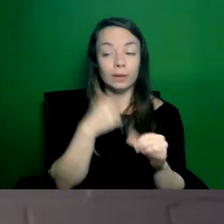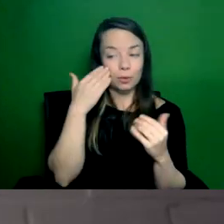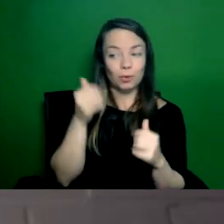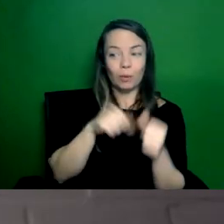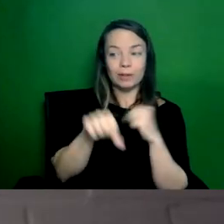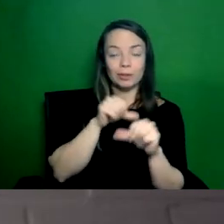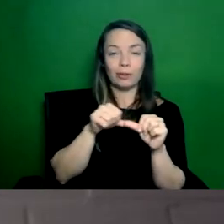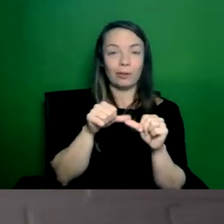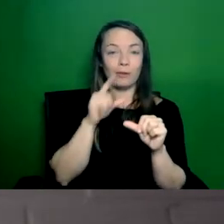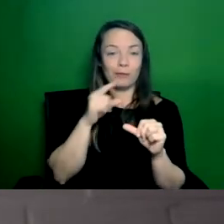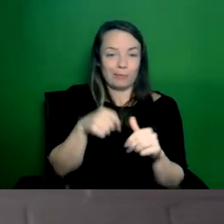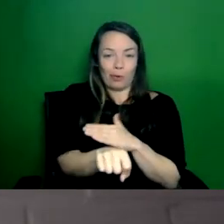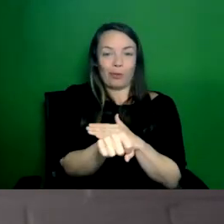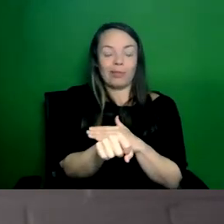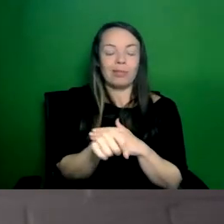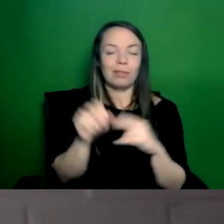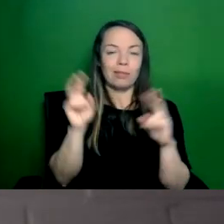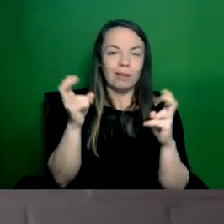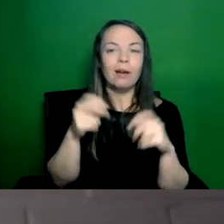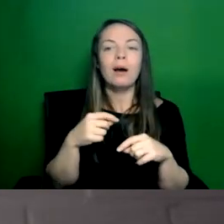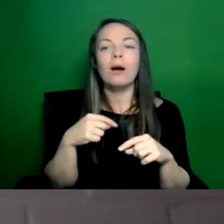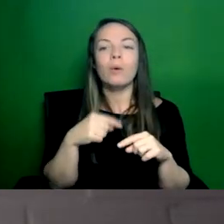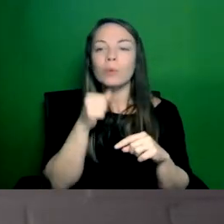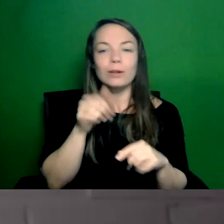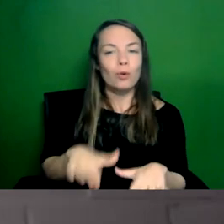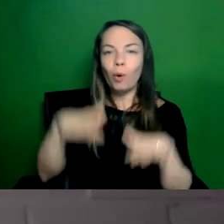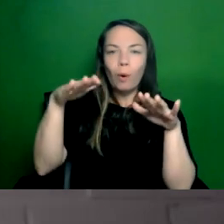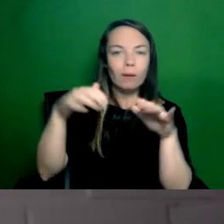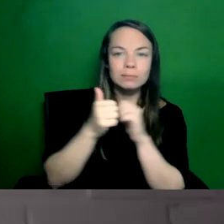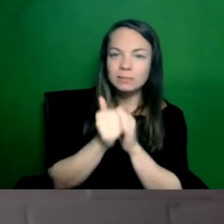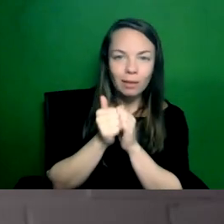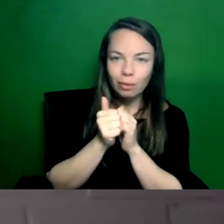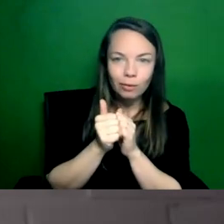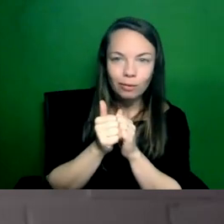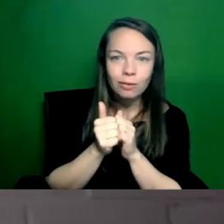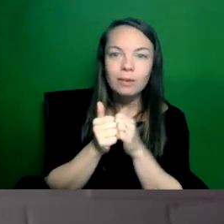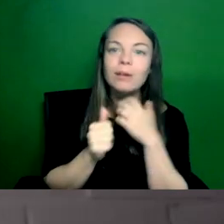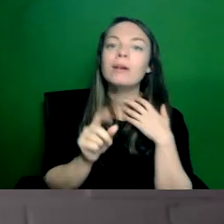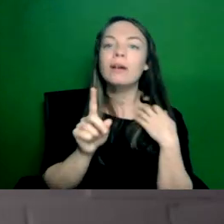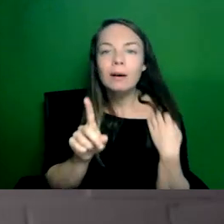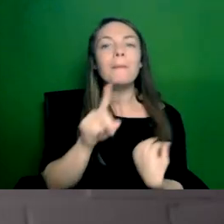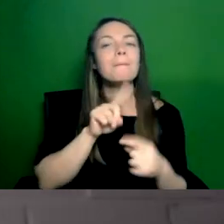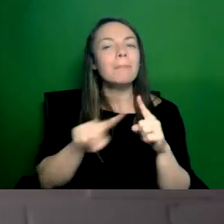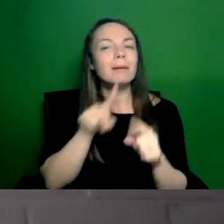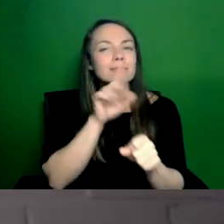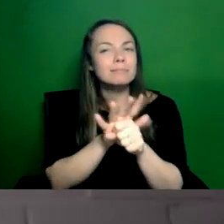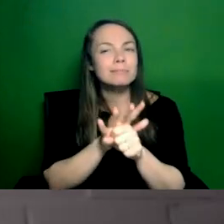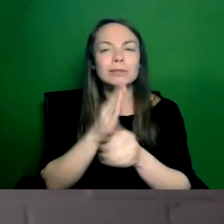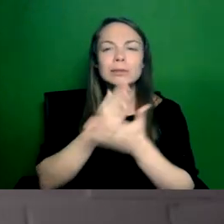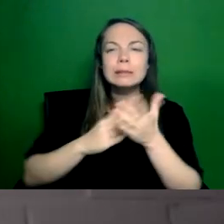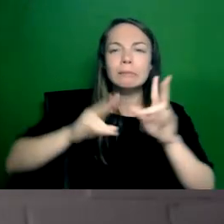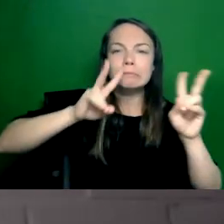can of paint, as they say, we didn't grow up with each other, but I guarantee you there's certain slogans or